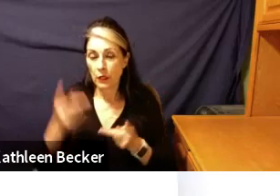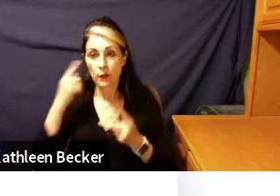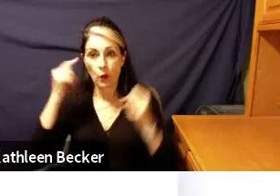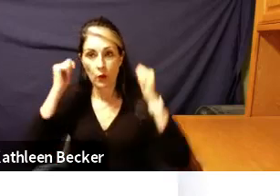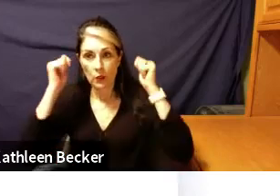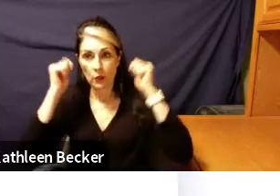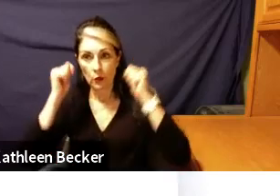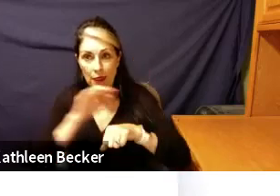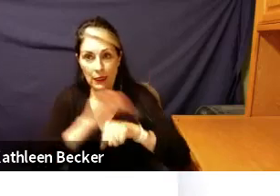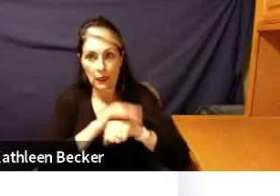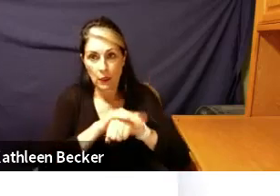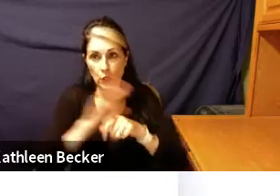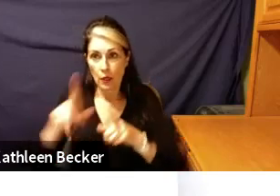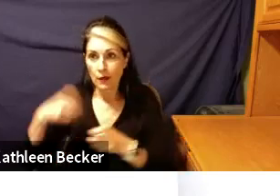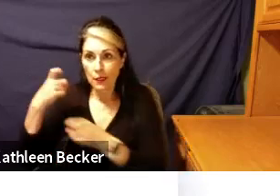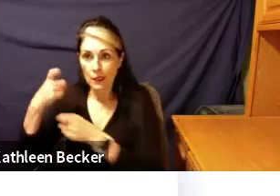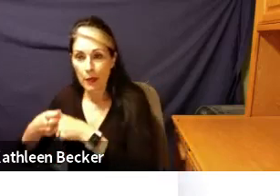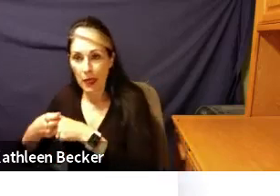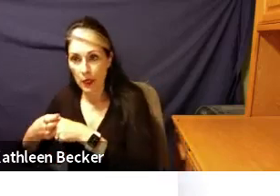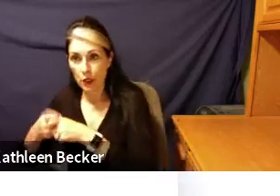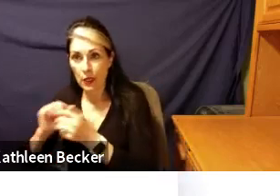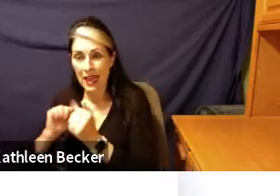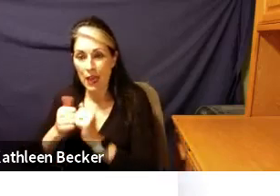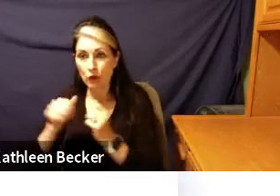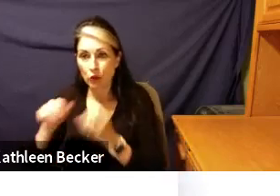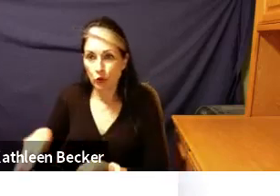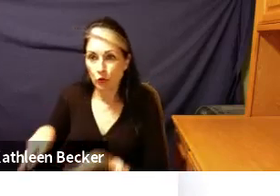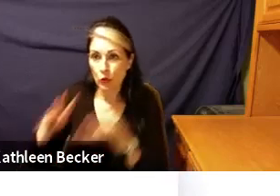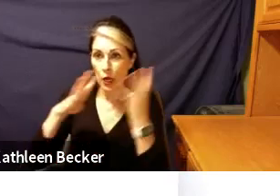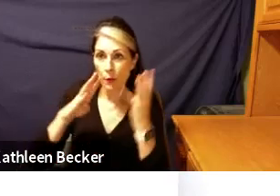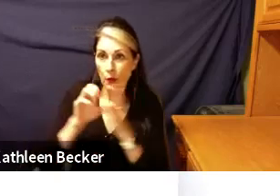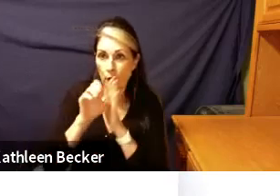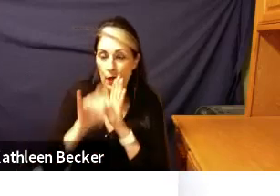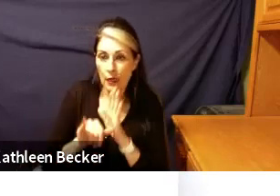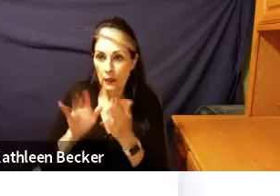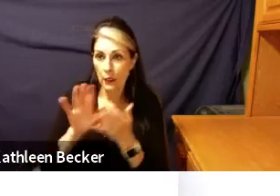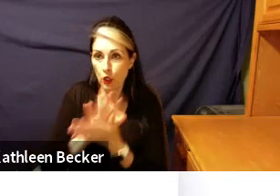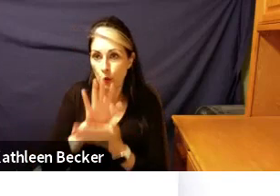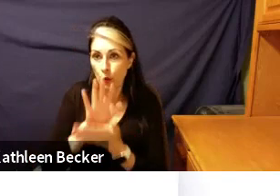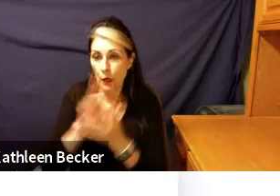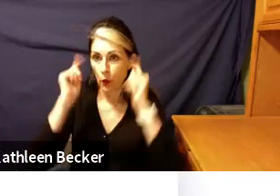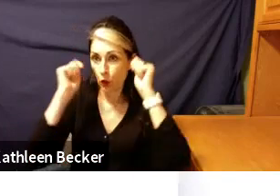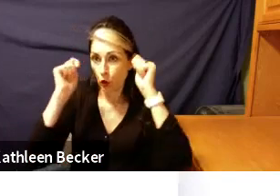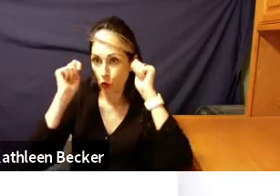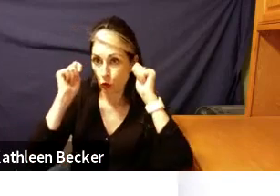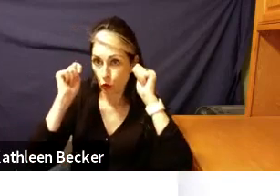in English and Spanish on how to upload your essay to Paper Tutoring.